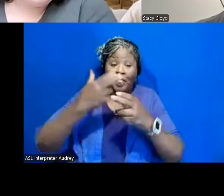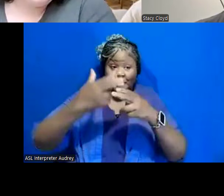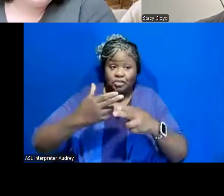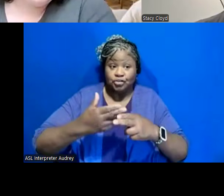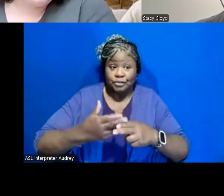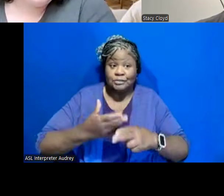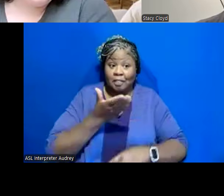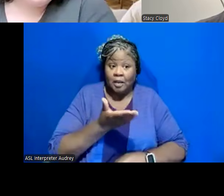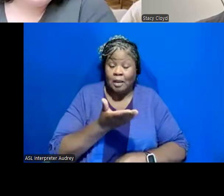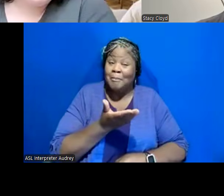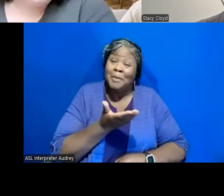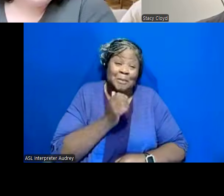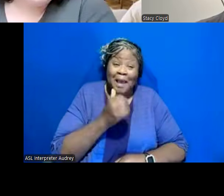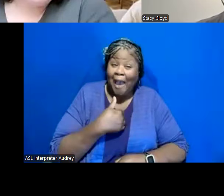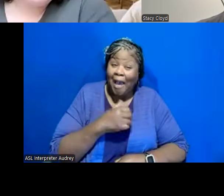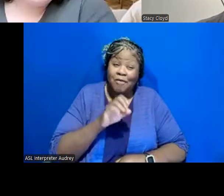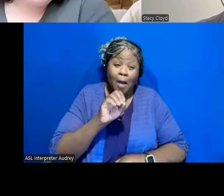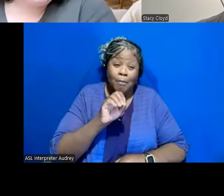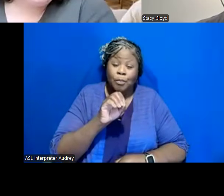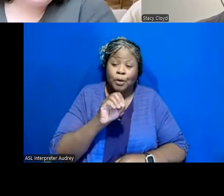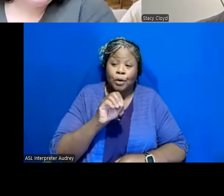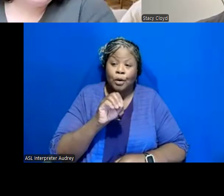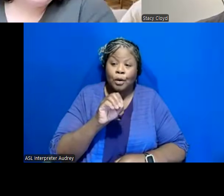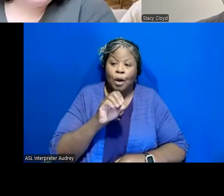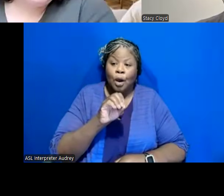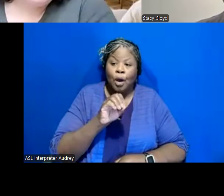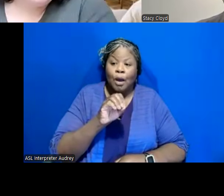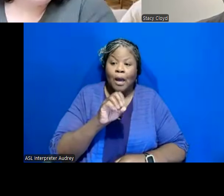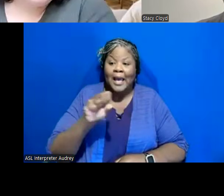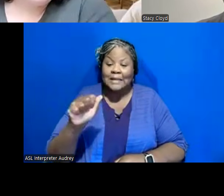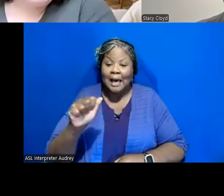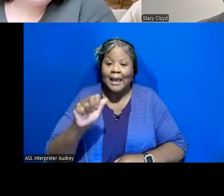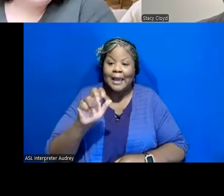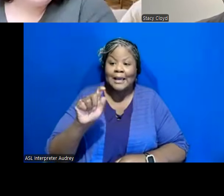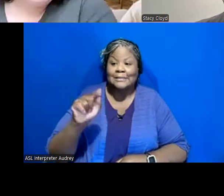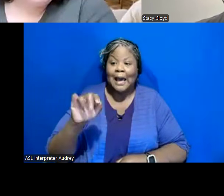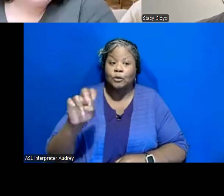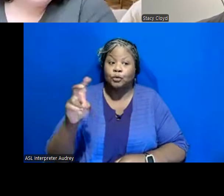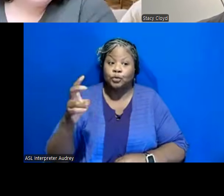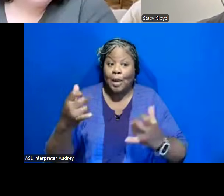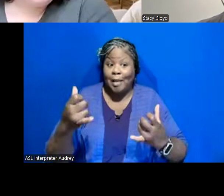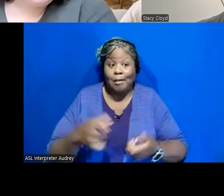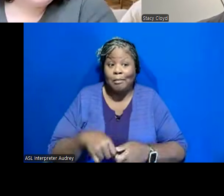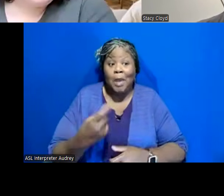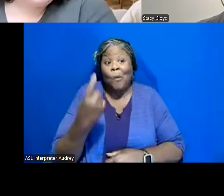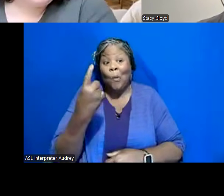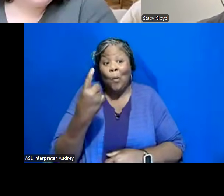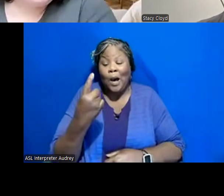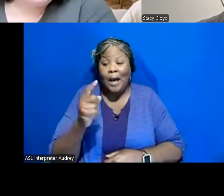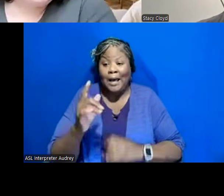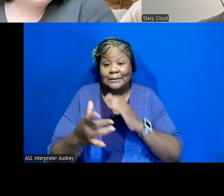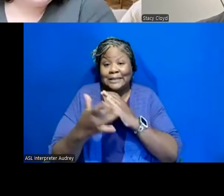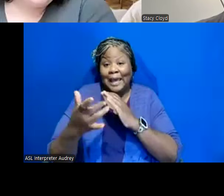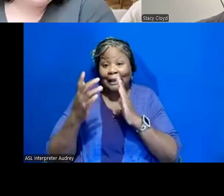but they might not have an operations supervisor for both SSI and Title II right now. They might have one technical expert where they used